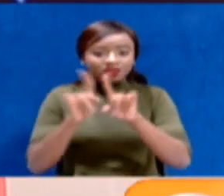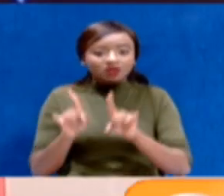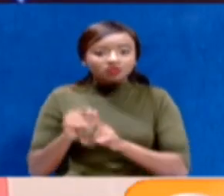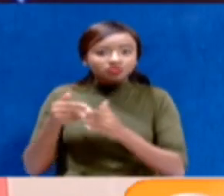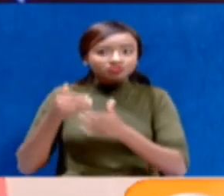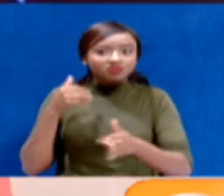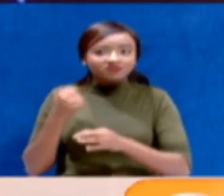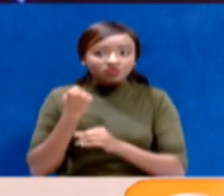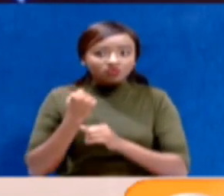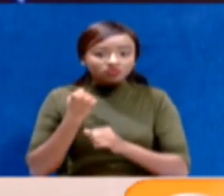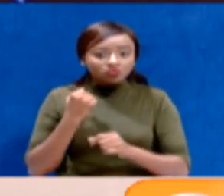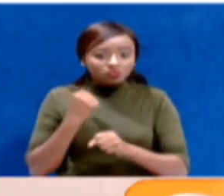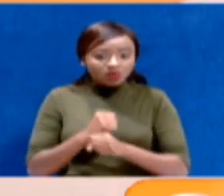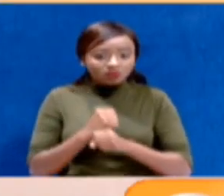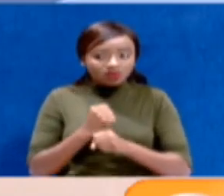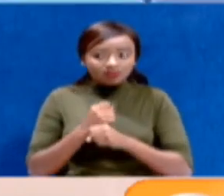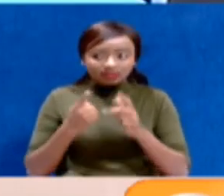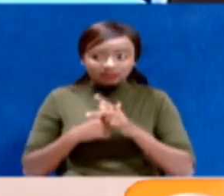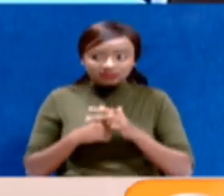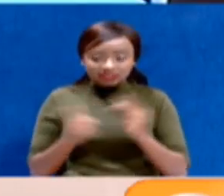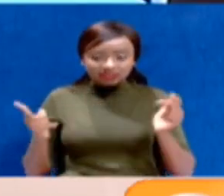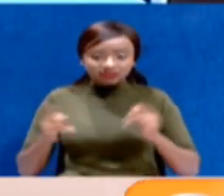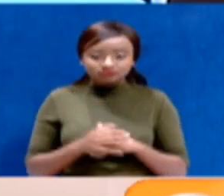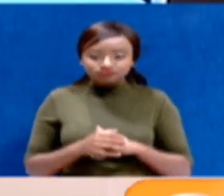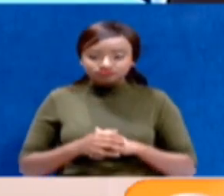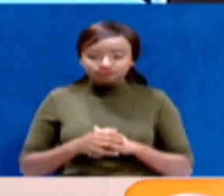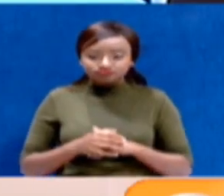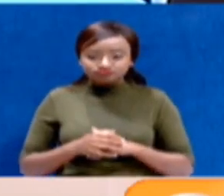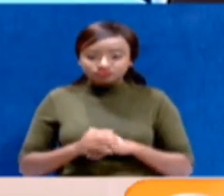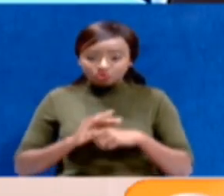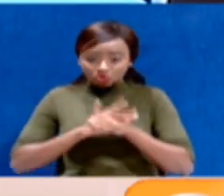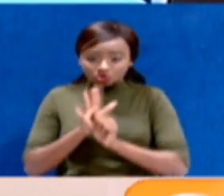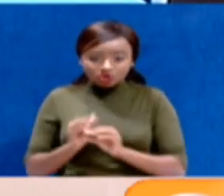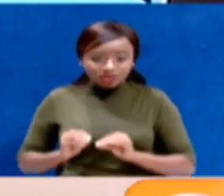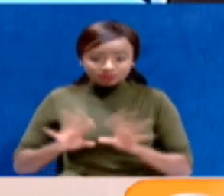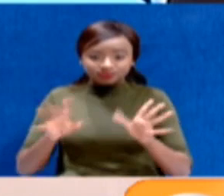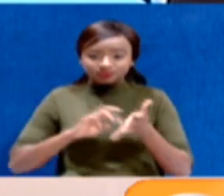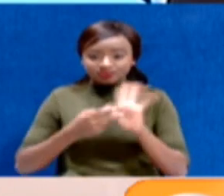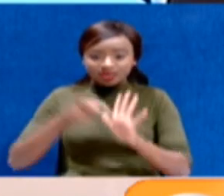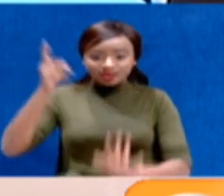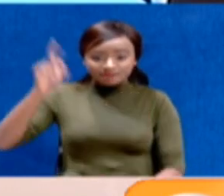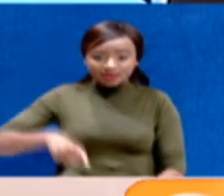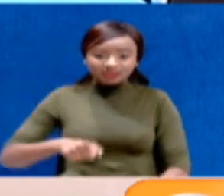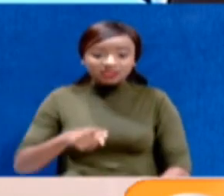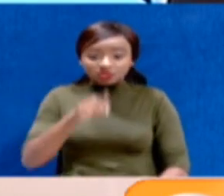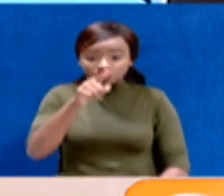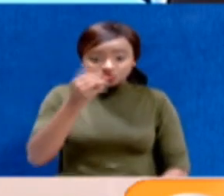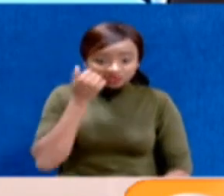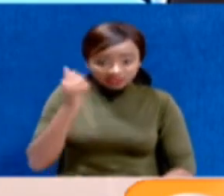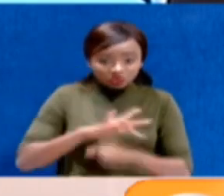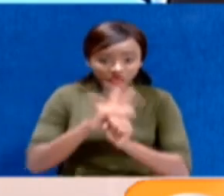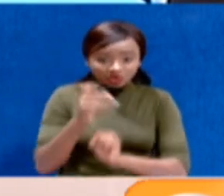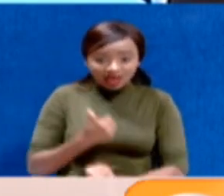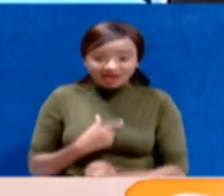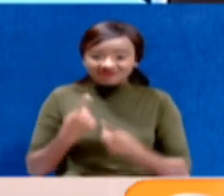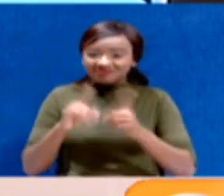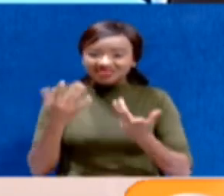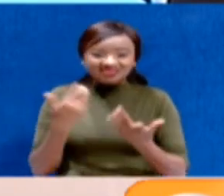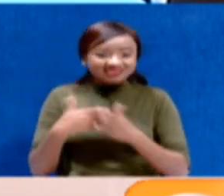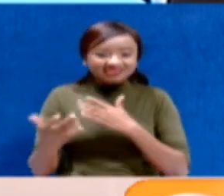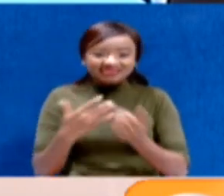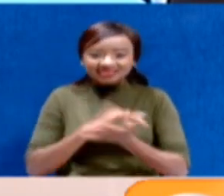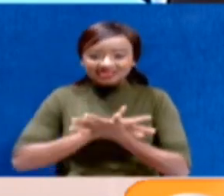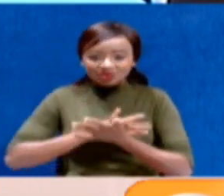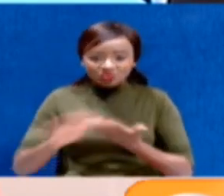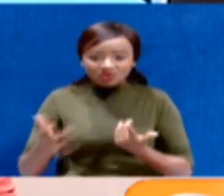At the beginning of the COVID-19 pandemic in the country, it was mandatory for asymptomatic patients who showed no signs